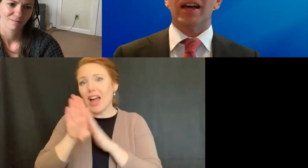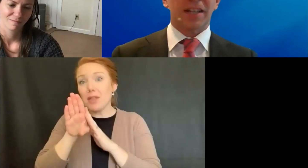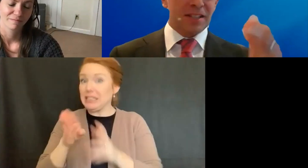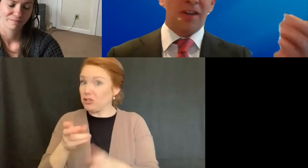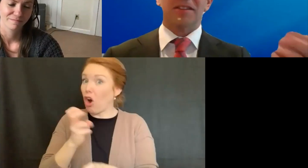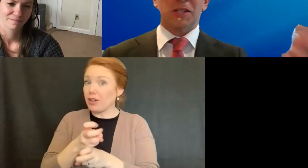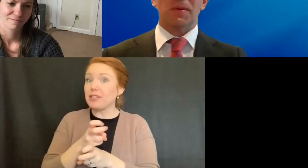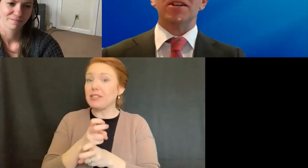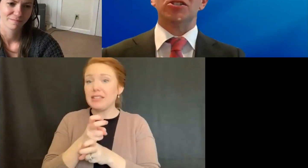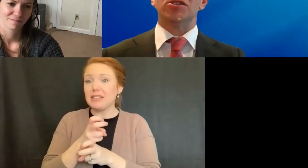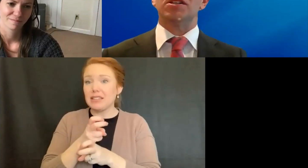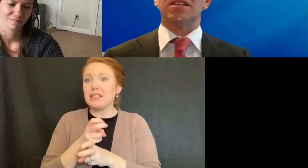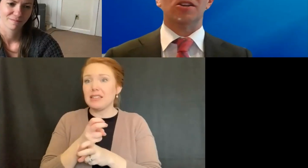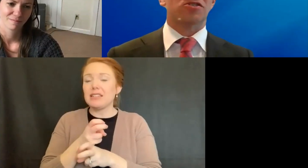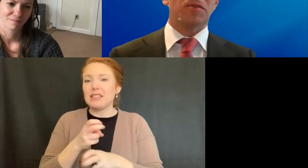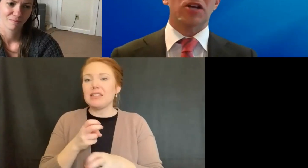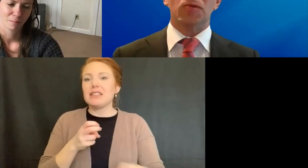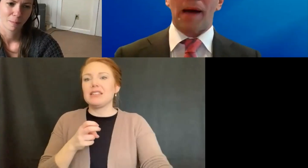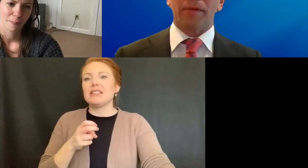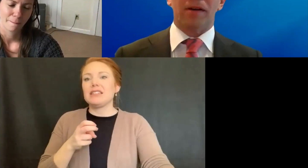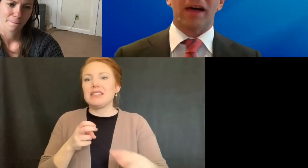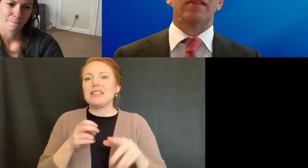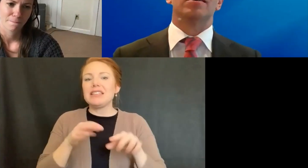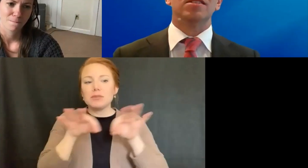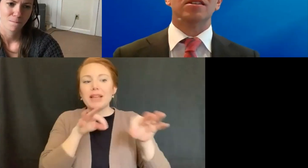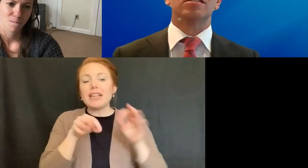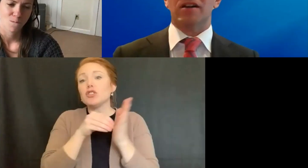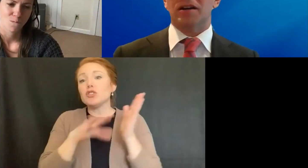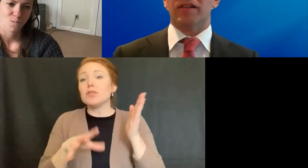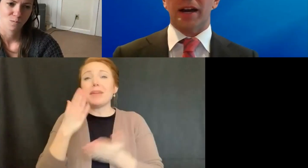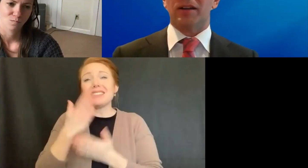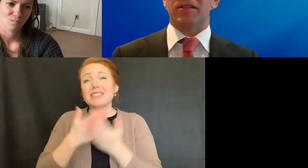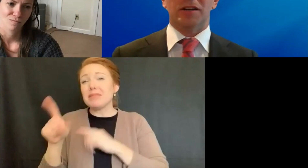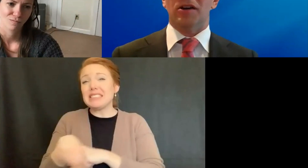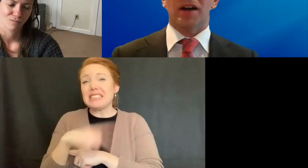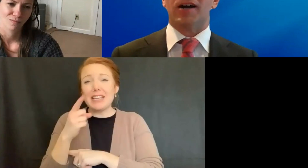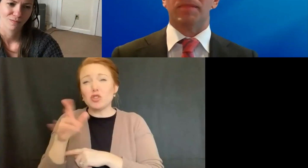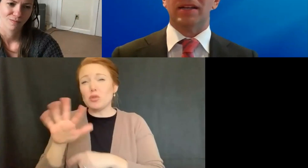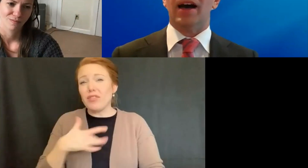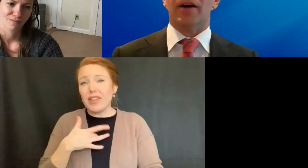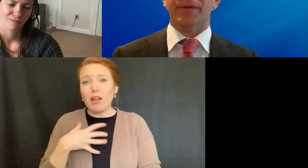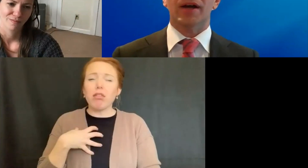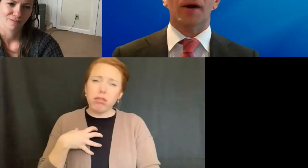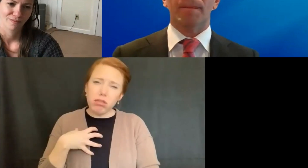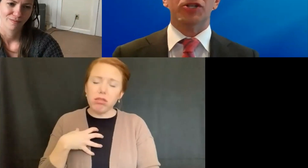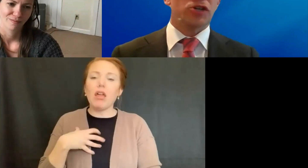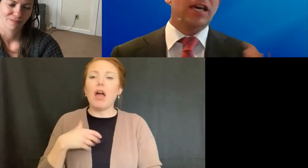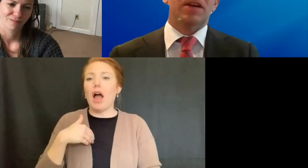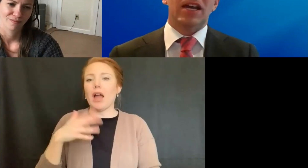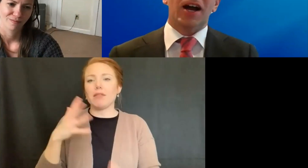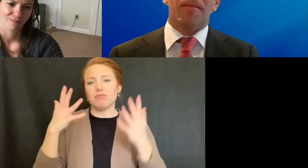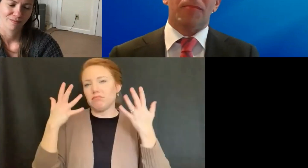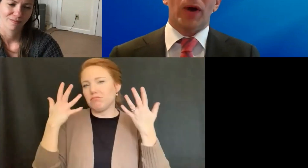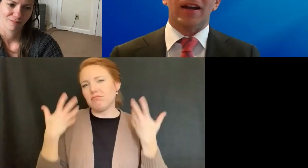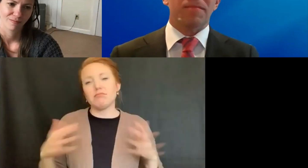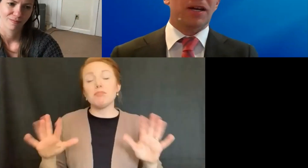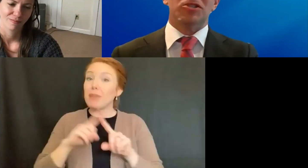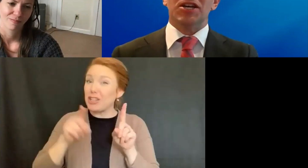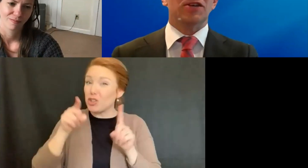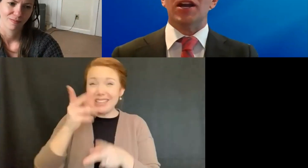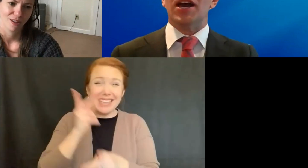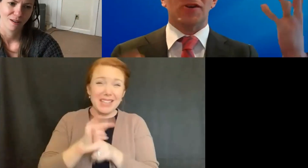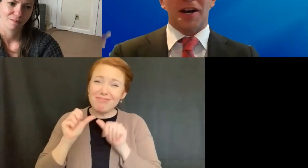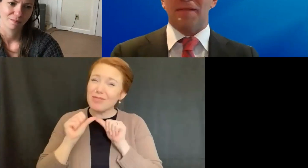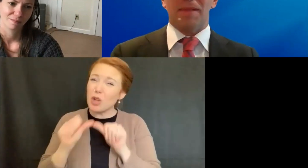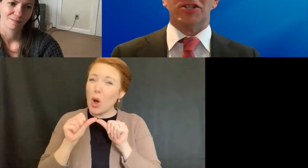hard. Explain to students that, some days you probably are like, this is gonna knock me down, but you keep getting up, right? I mean,